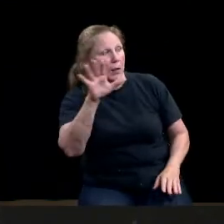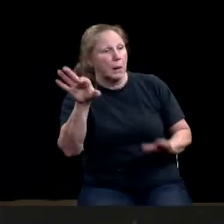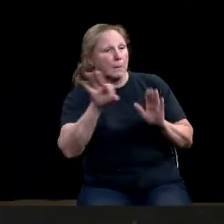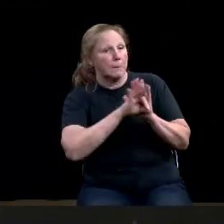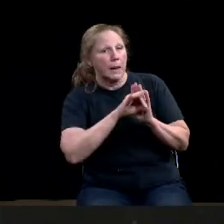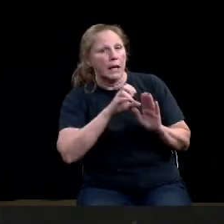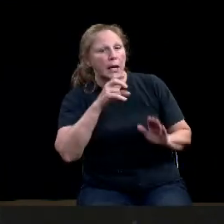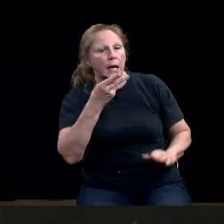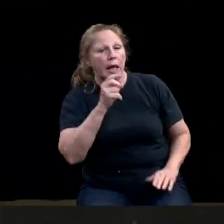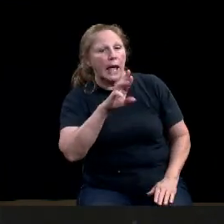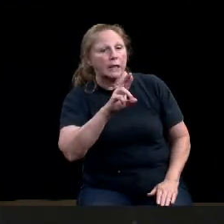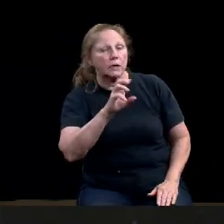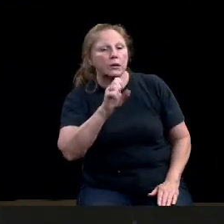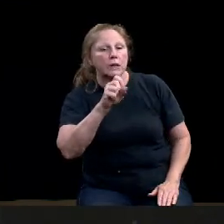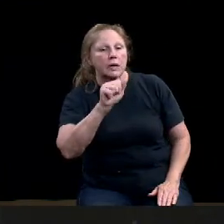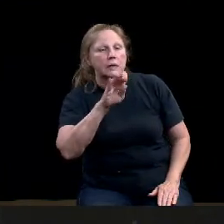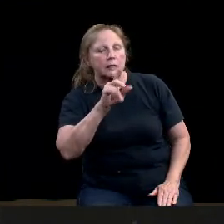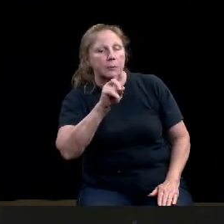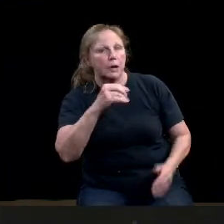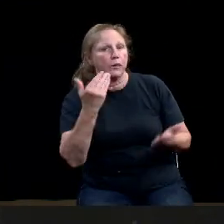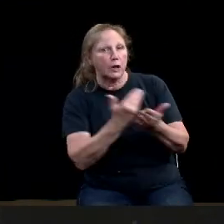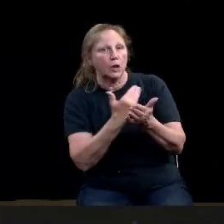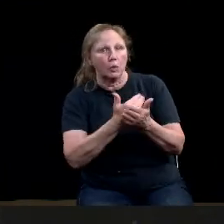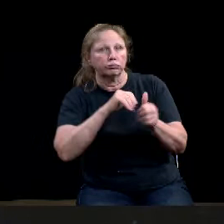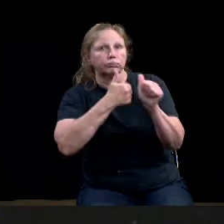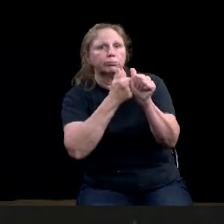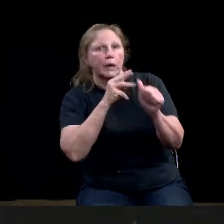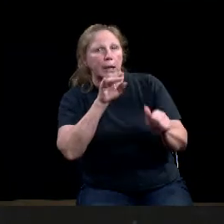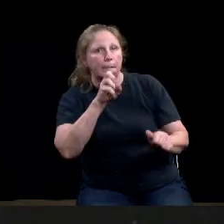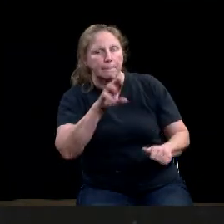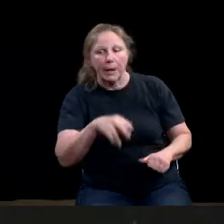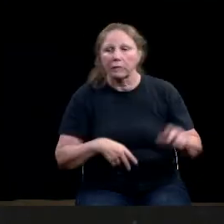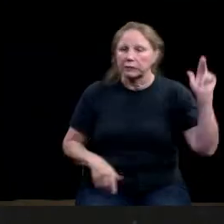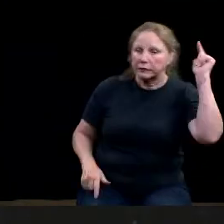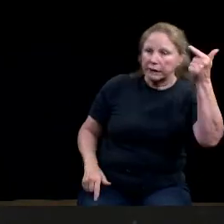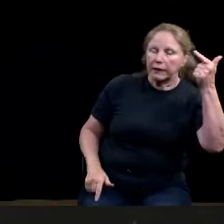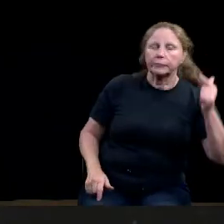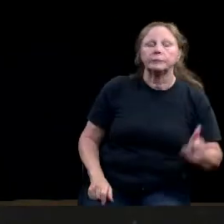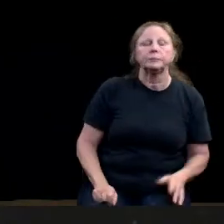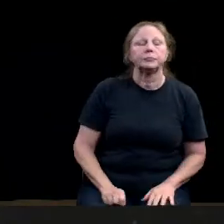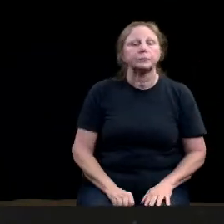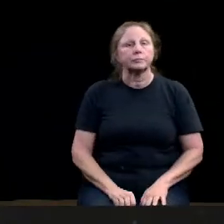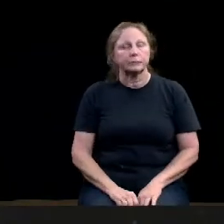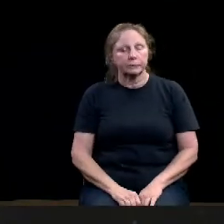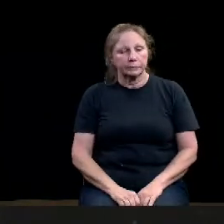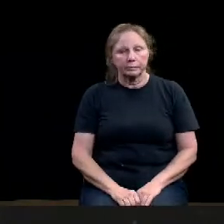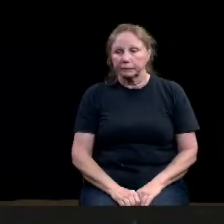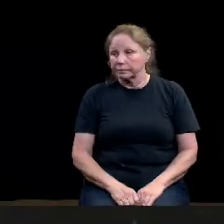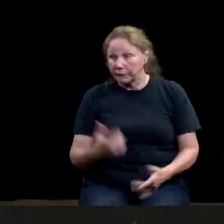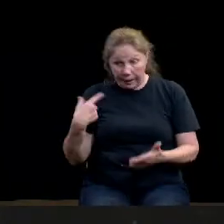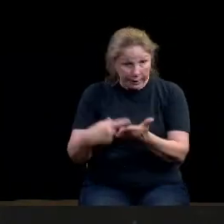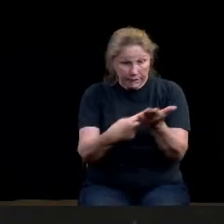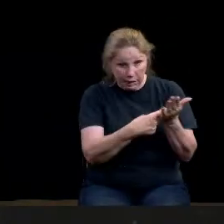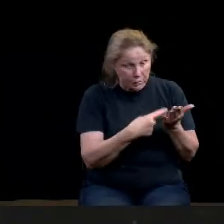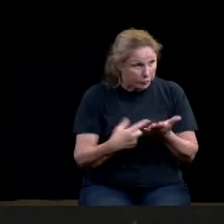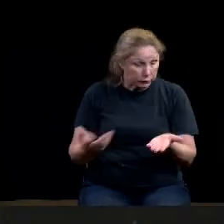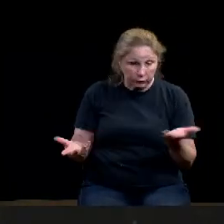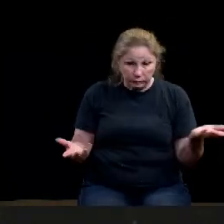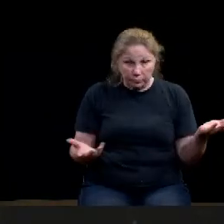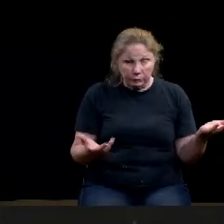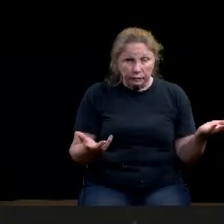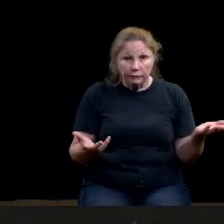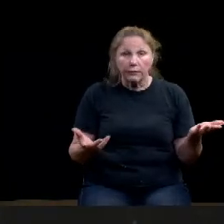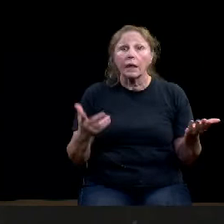Any discussion? City Secretary, would you please poll the council? Yes. Holmes. Aye. Palmer. Aye.